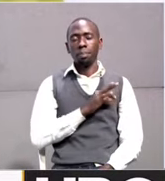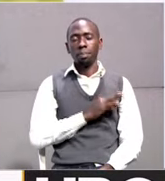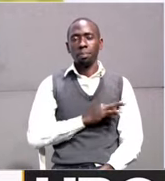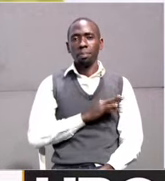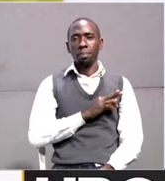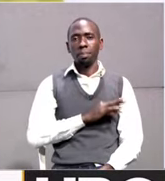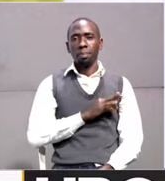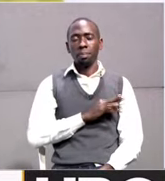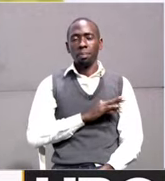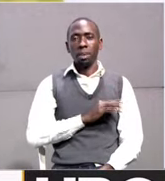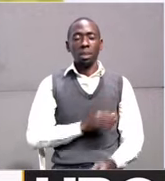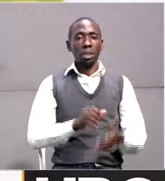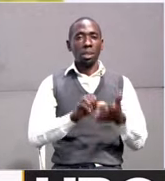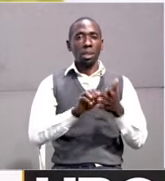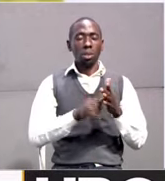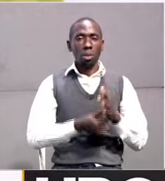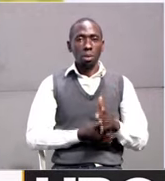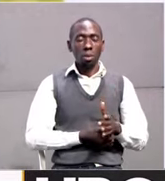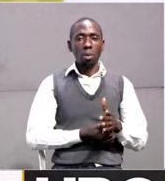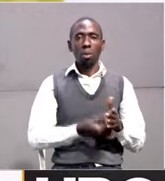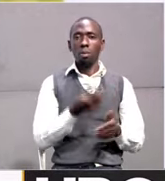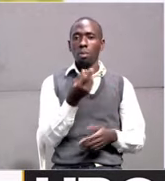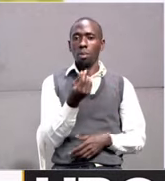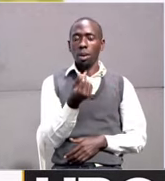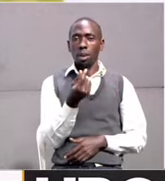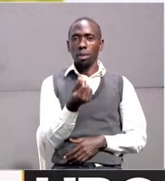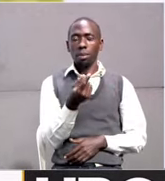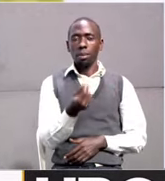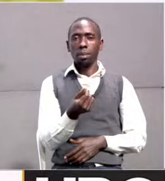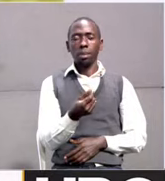the issue of wealth creation.